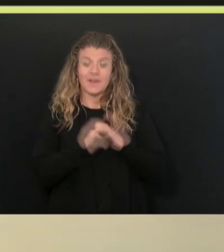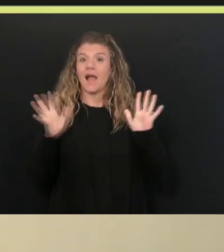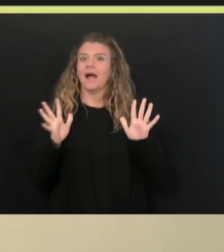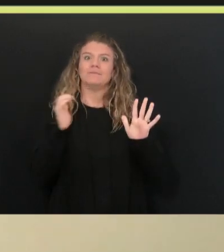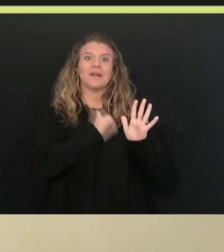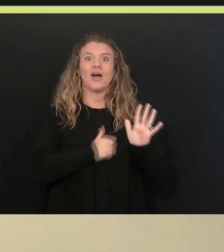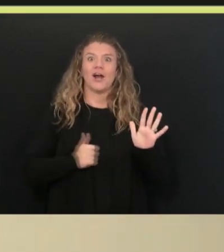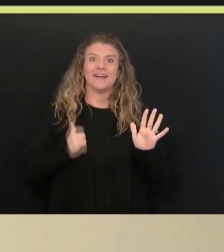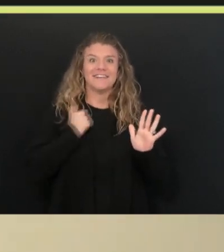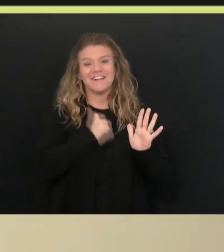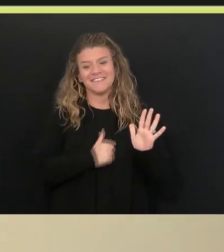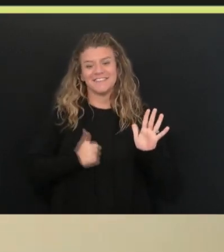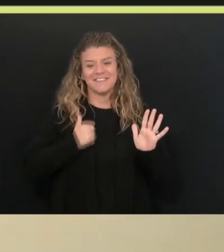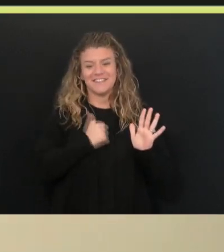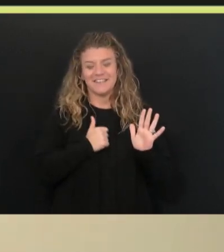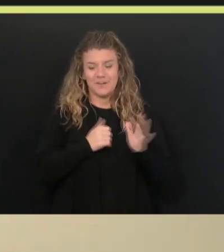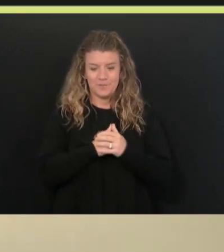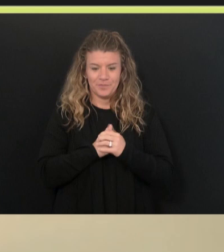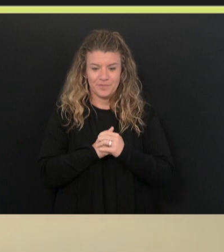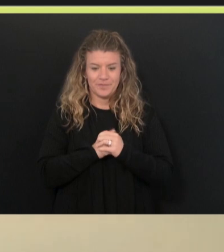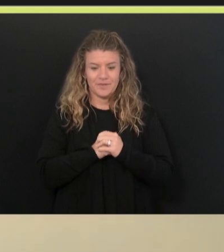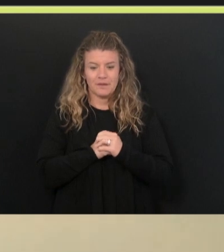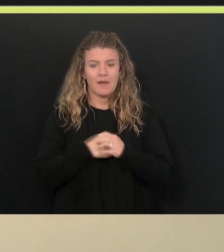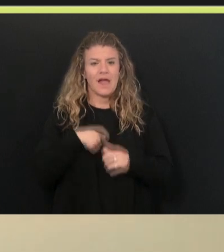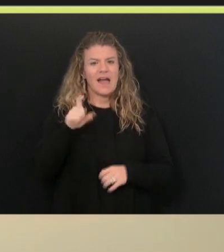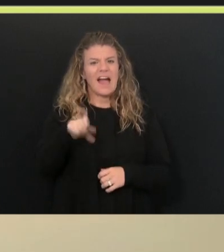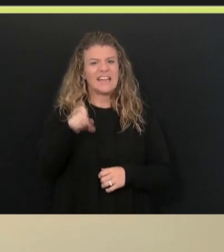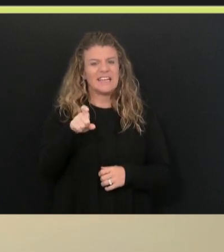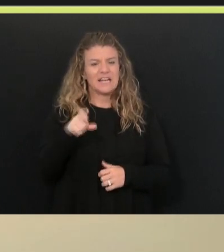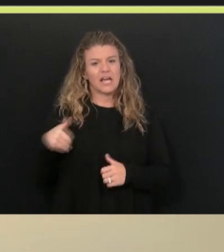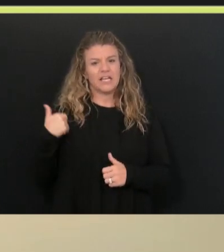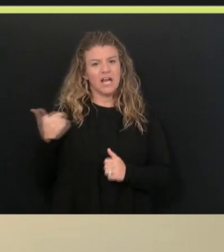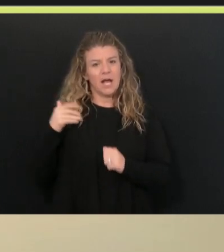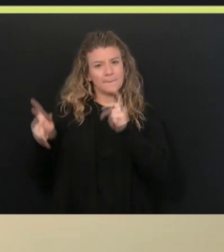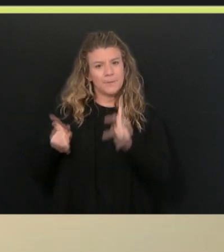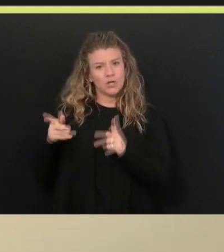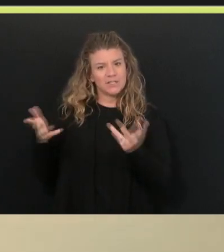Sorry, everybody. I need a kid in here to do this for me.